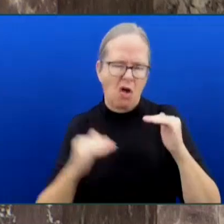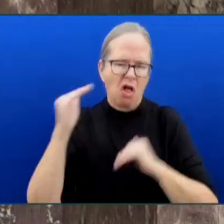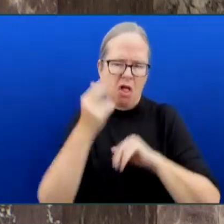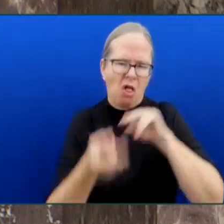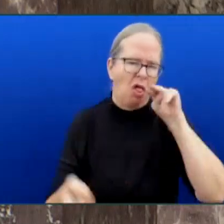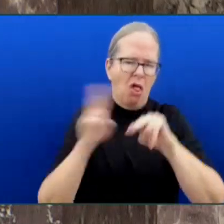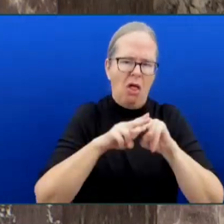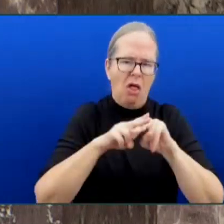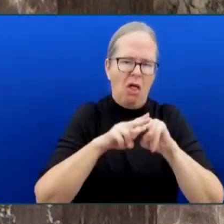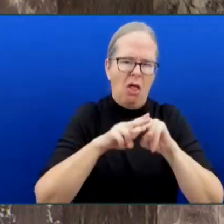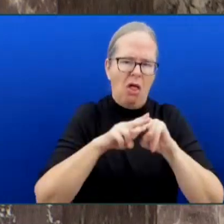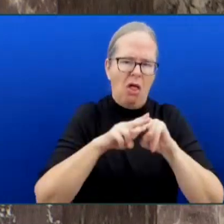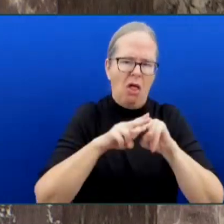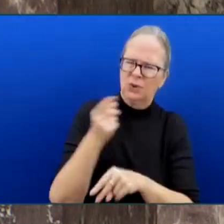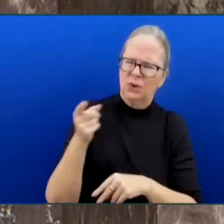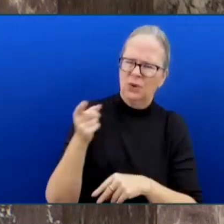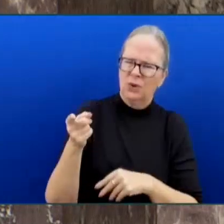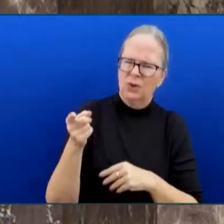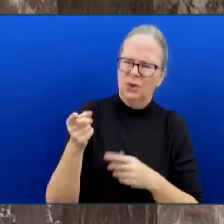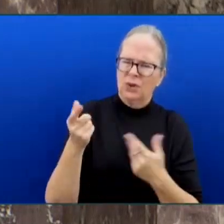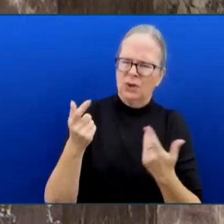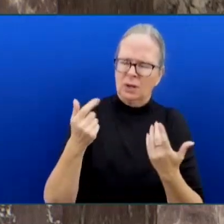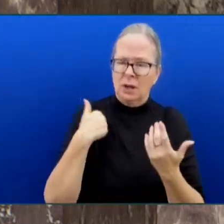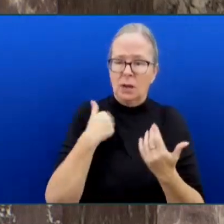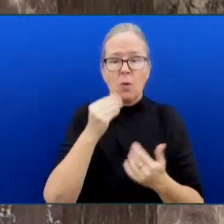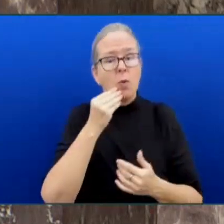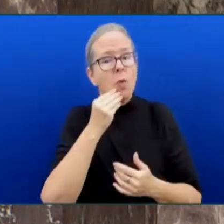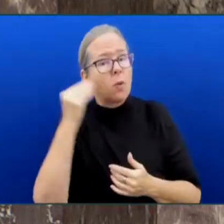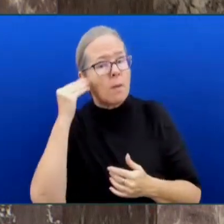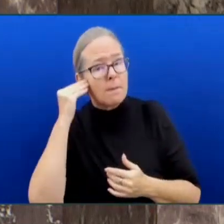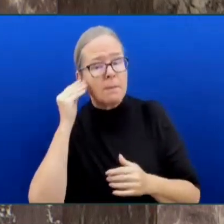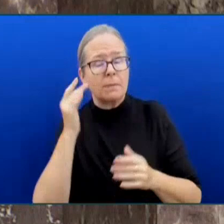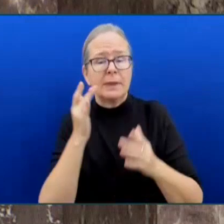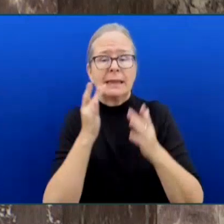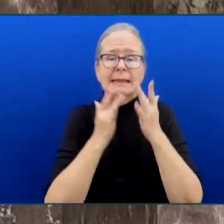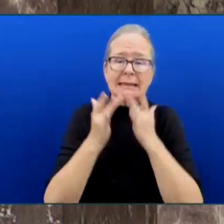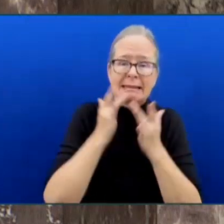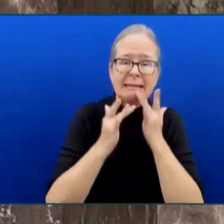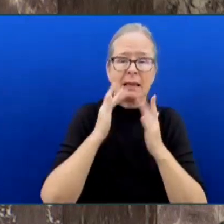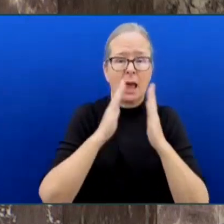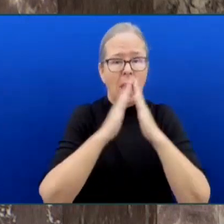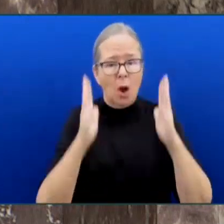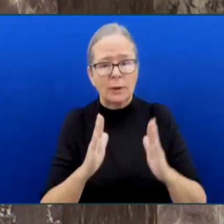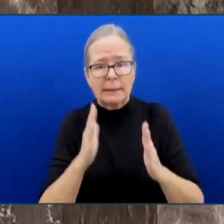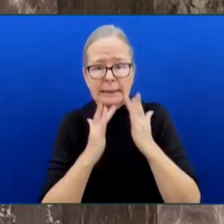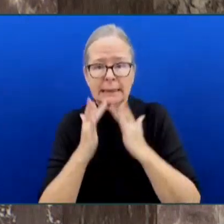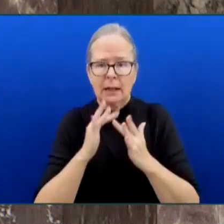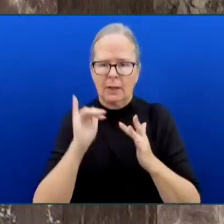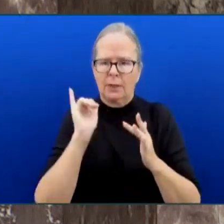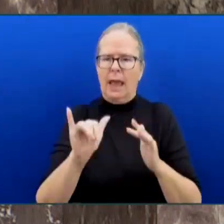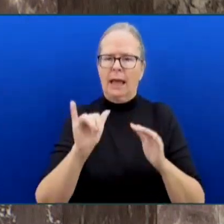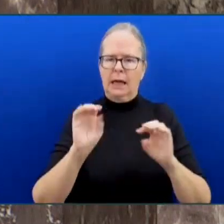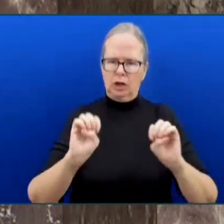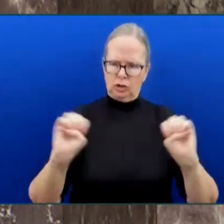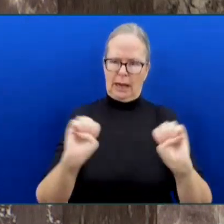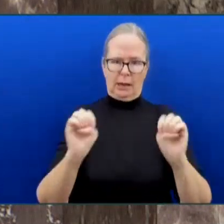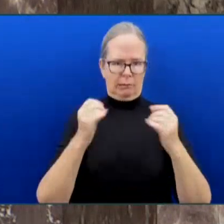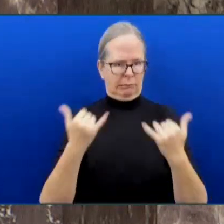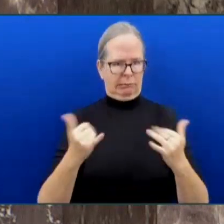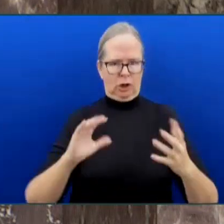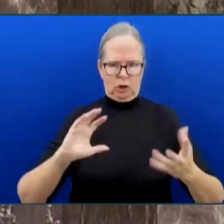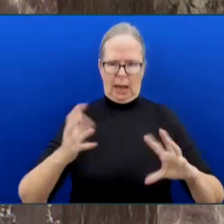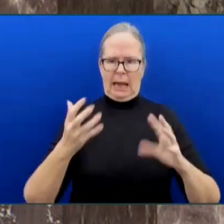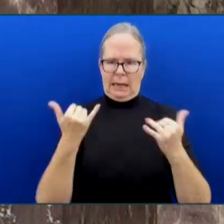we are in a housing crisis, and the steps we've taken when it comes to addressing short-term rentals and having them in our primary residence is